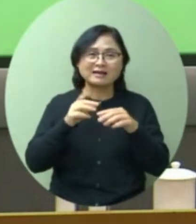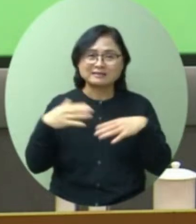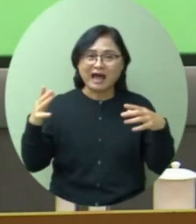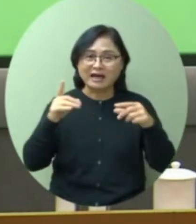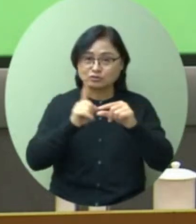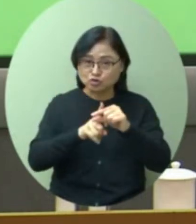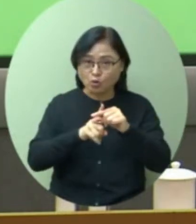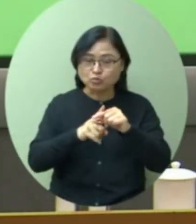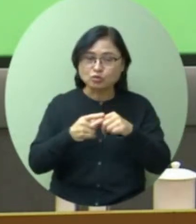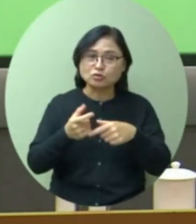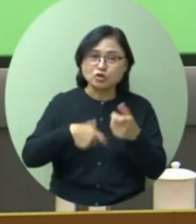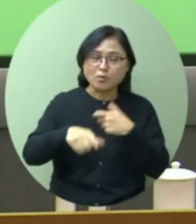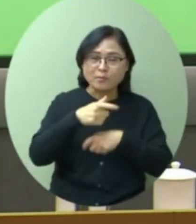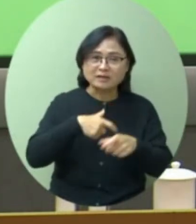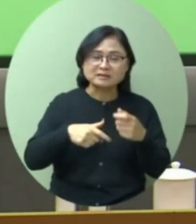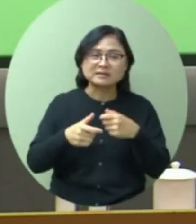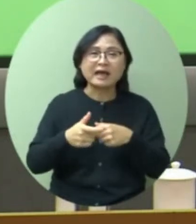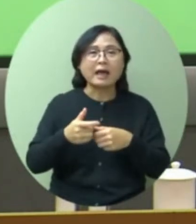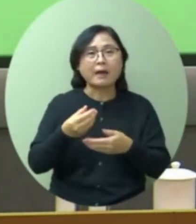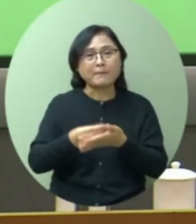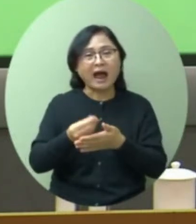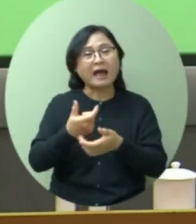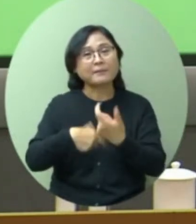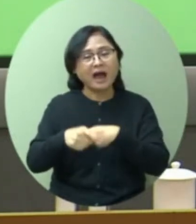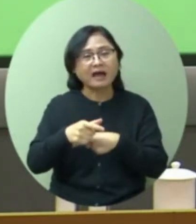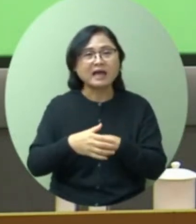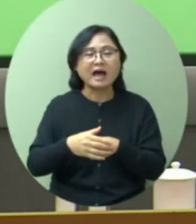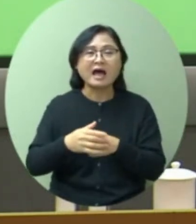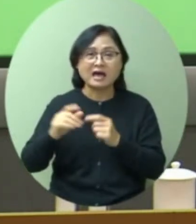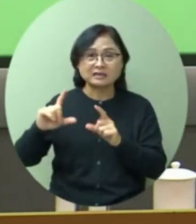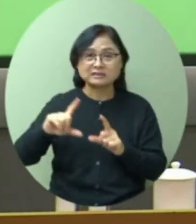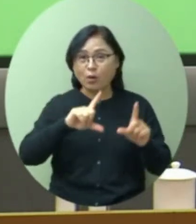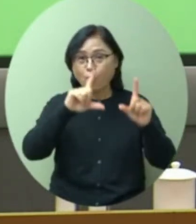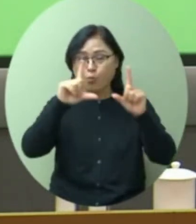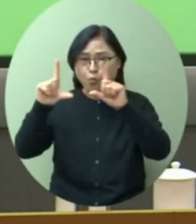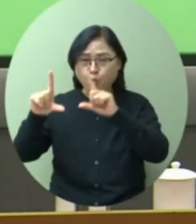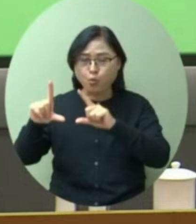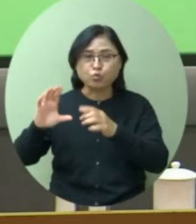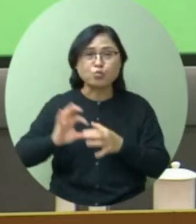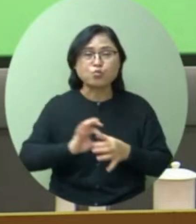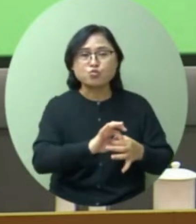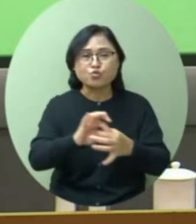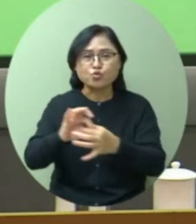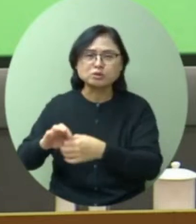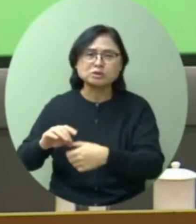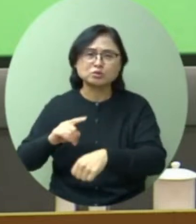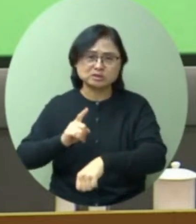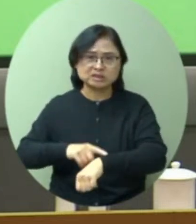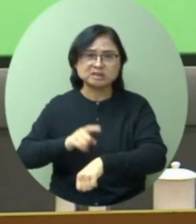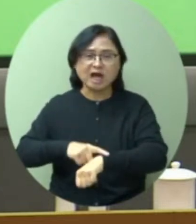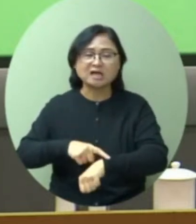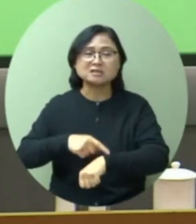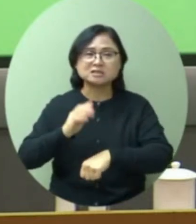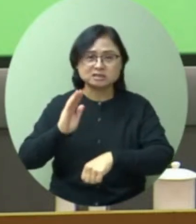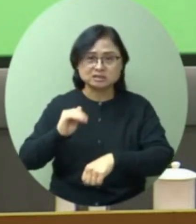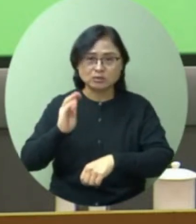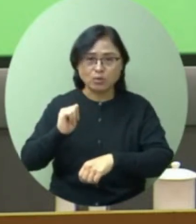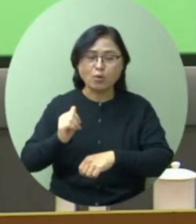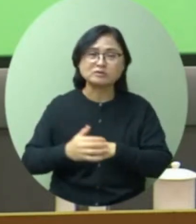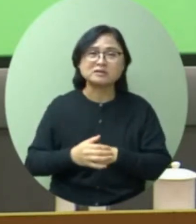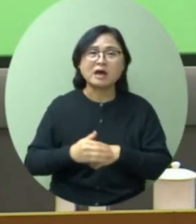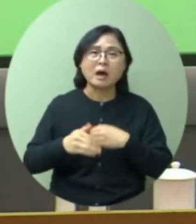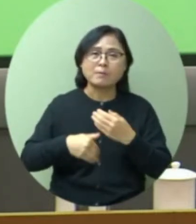at commodity trading ecosystems. This ecosystem will take time to build.